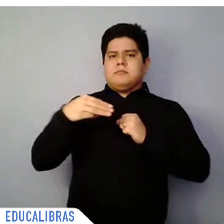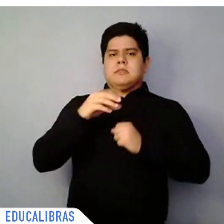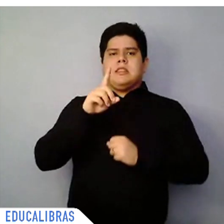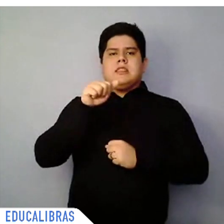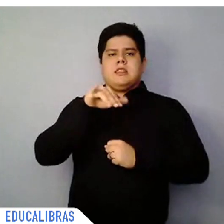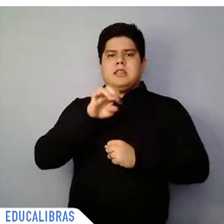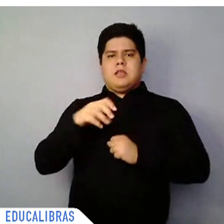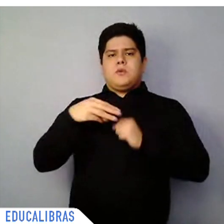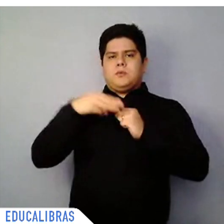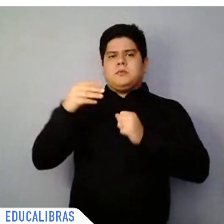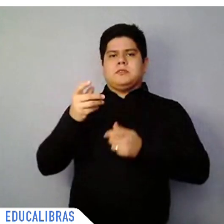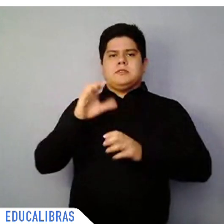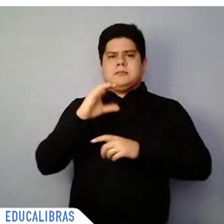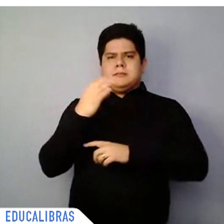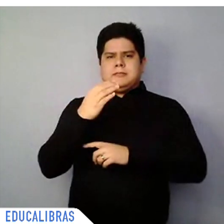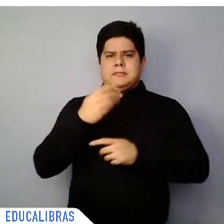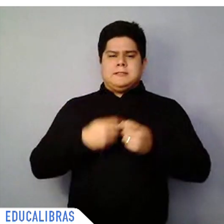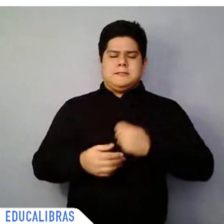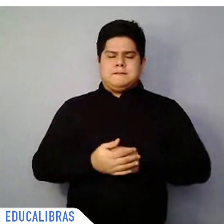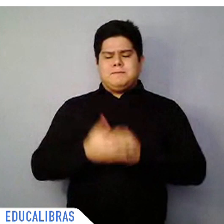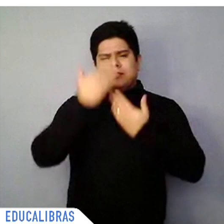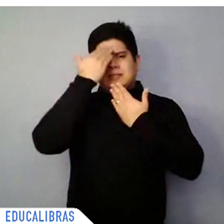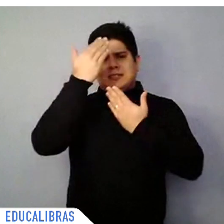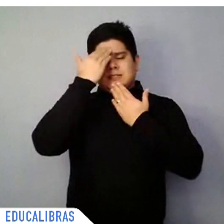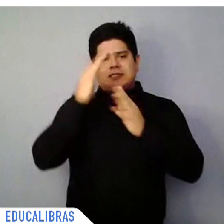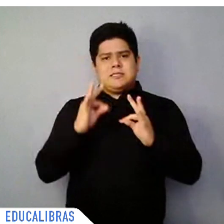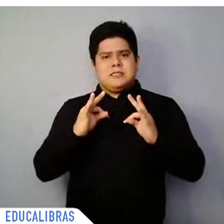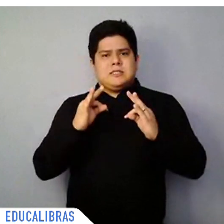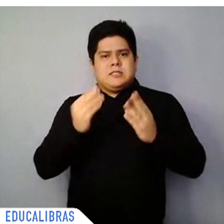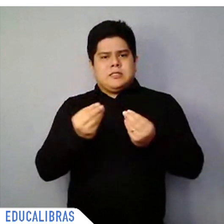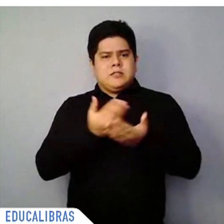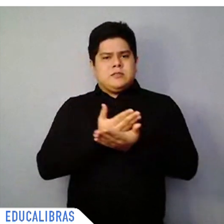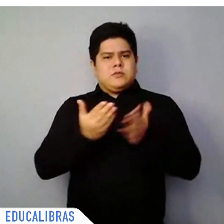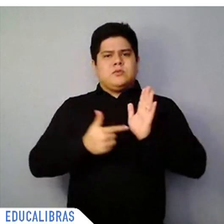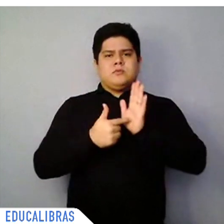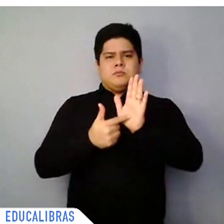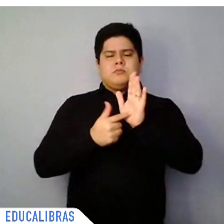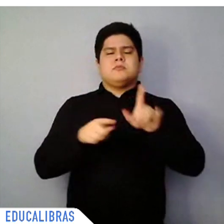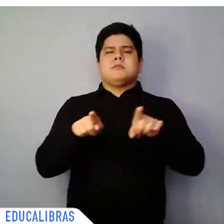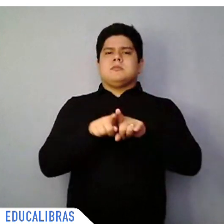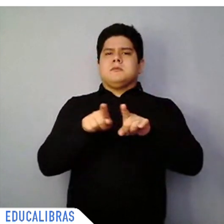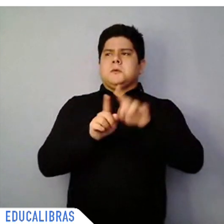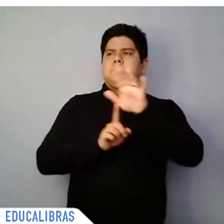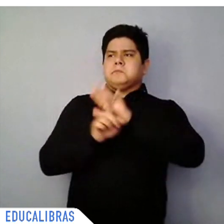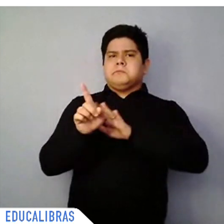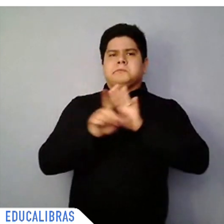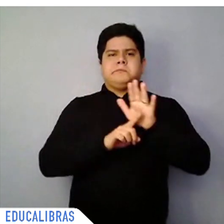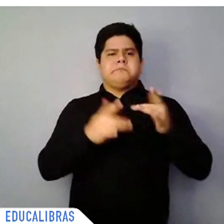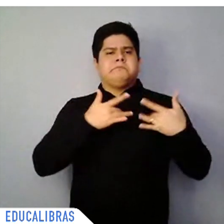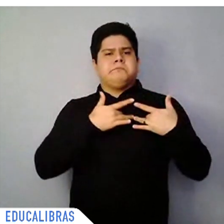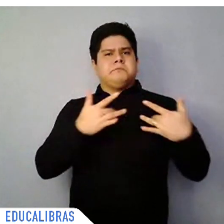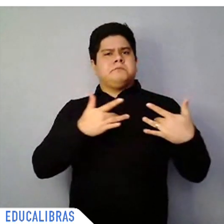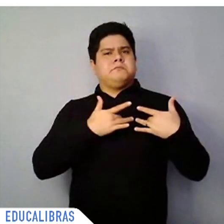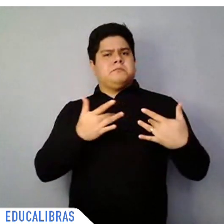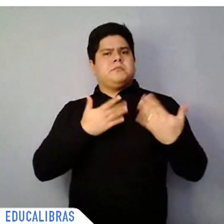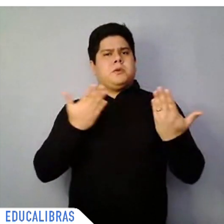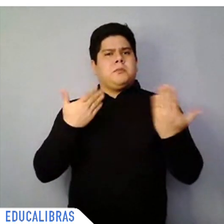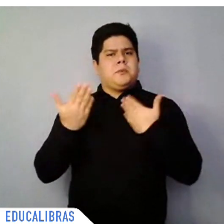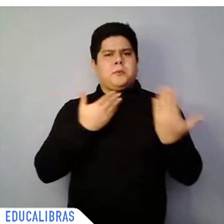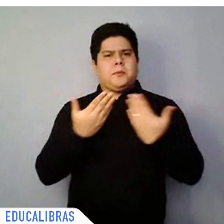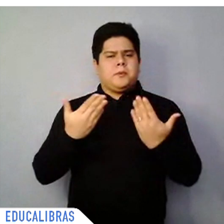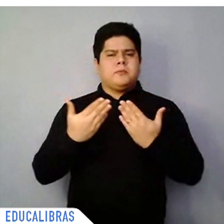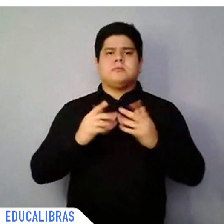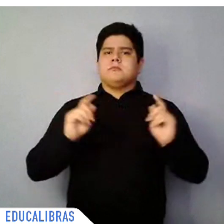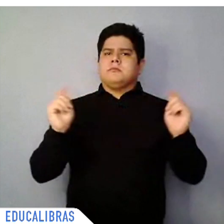Ferreira, professor and researcher at CEDAPLAR, Federal University of Minas Gerais, and the panel will be moderated by Daniel